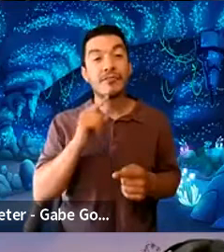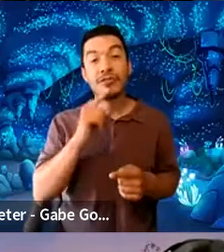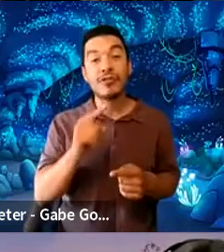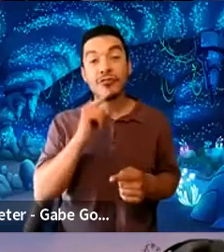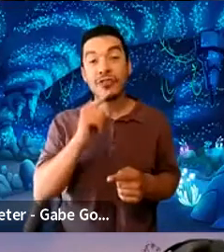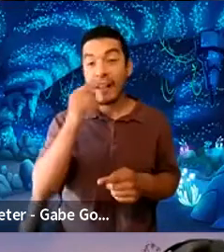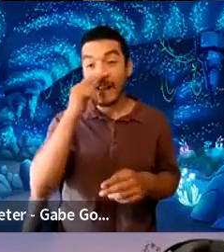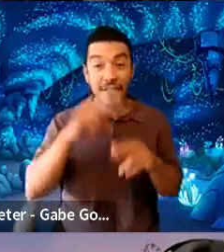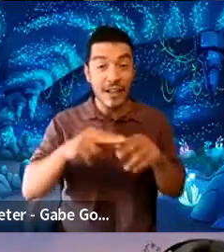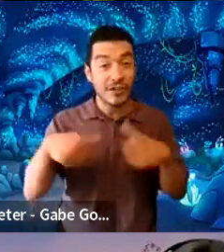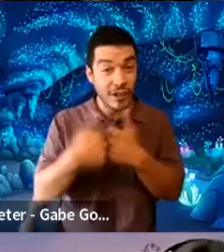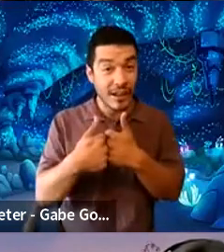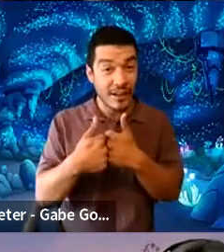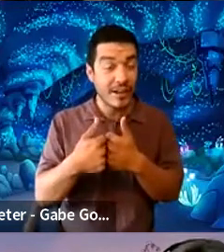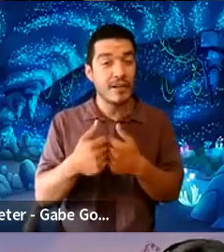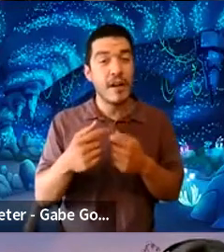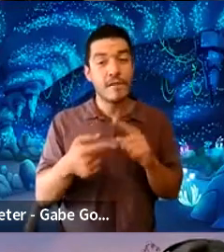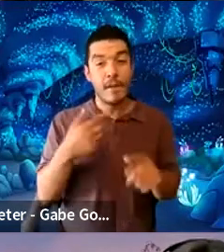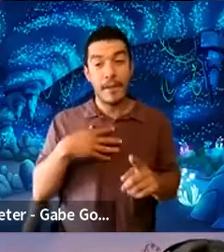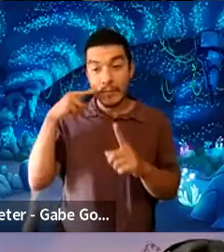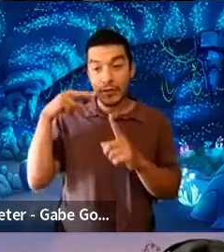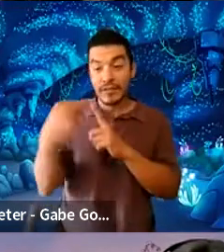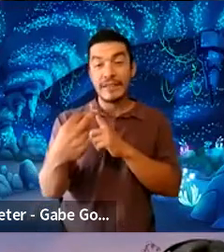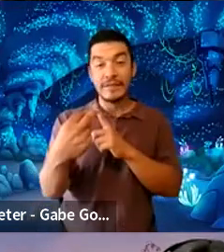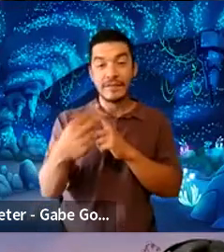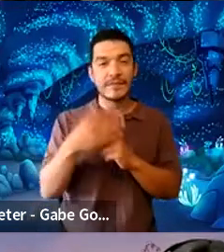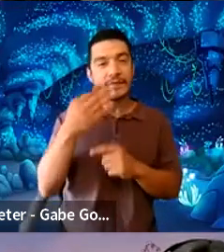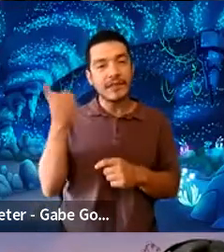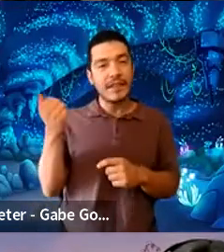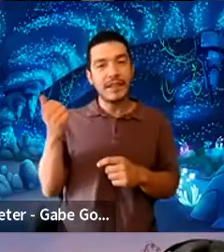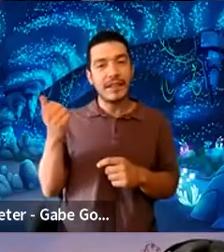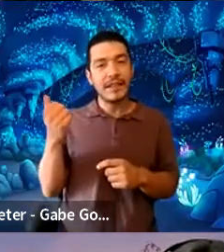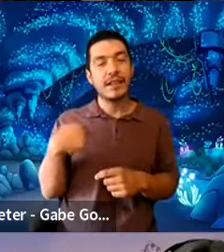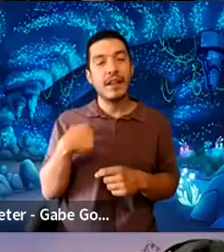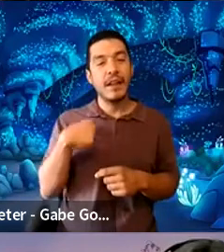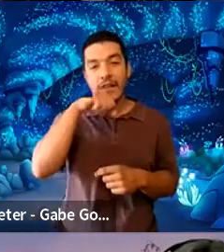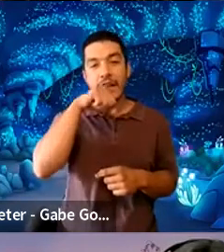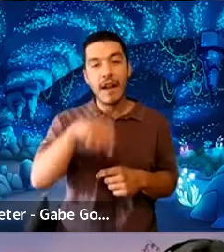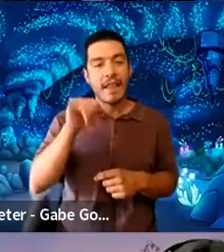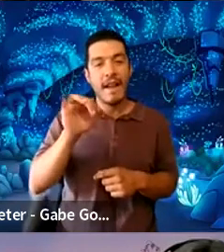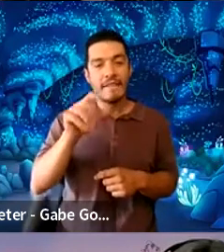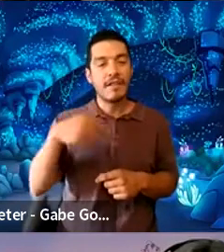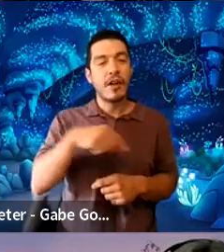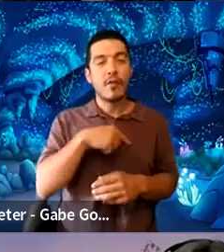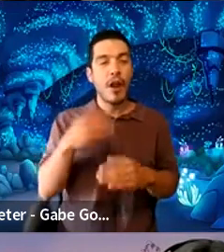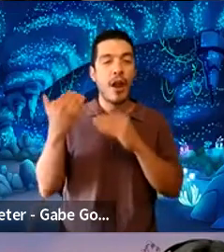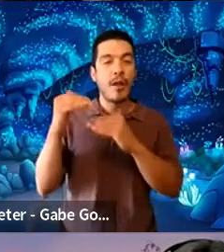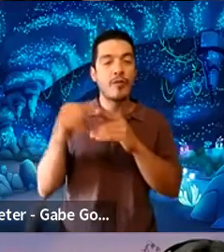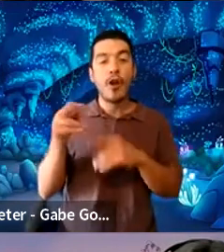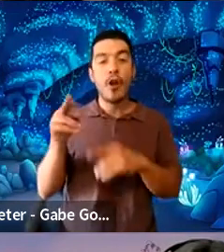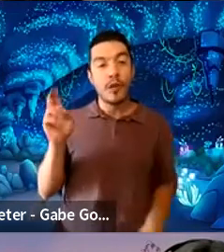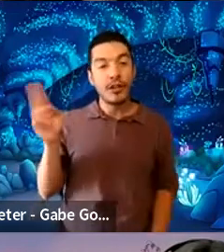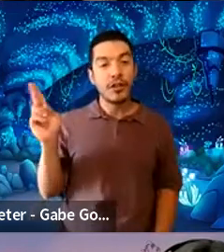really fun challenge from my perspective, because I love the fact that we were limited to